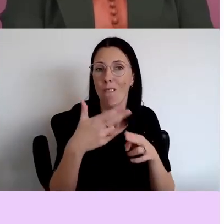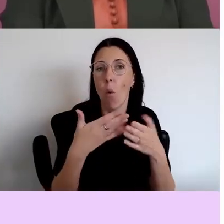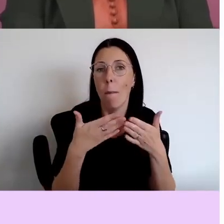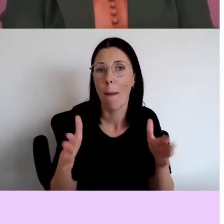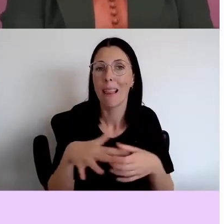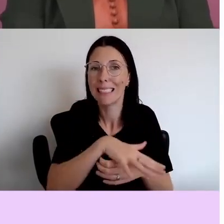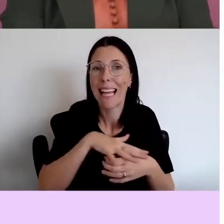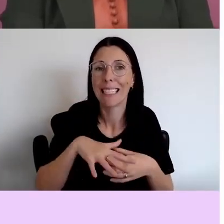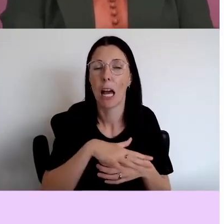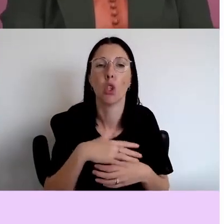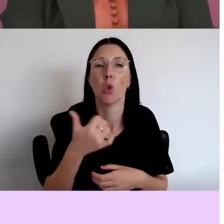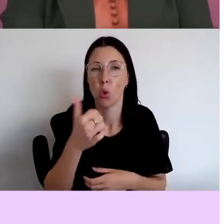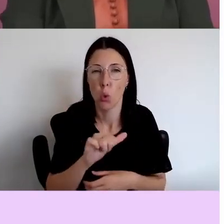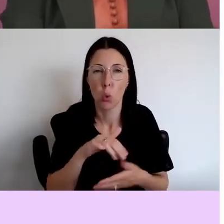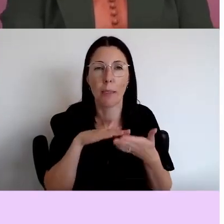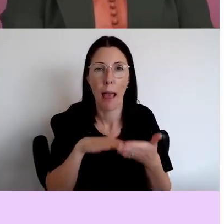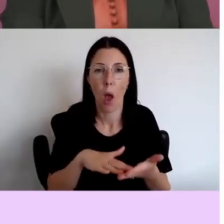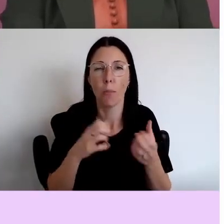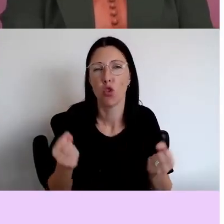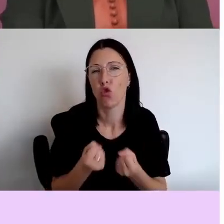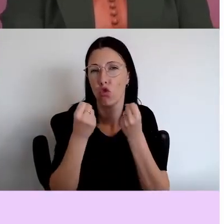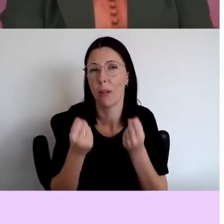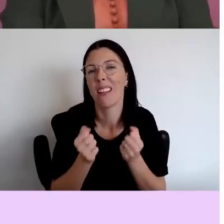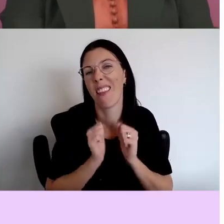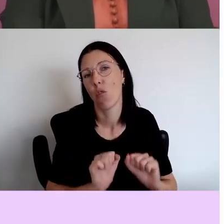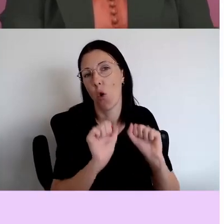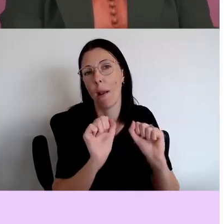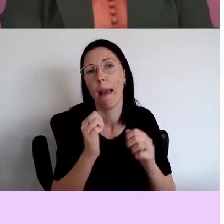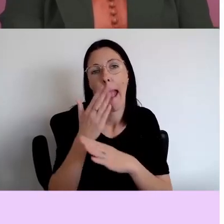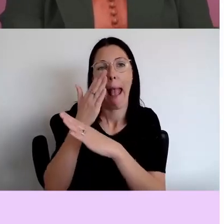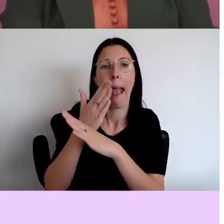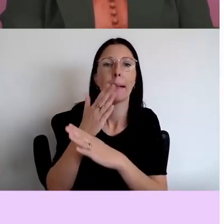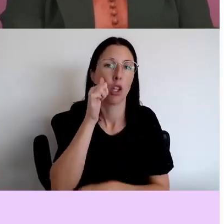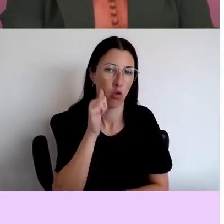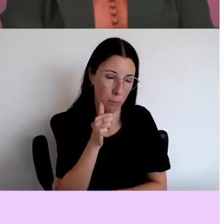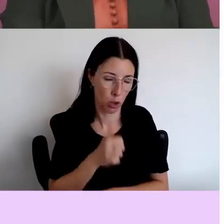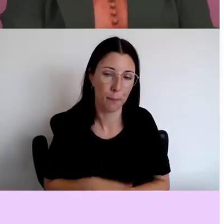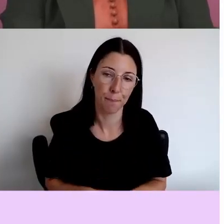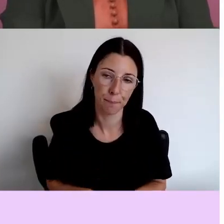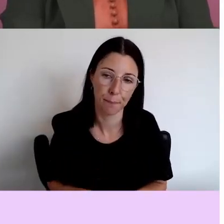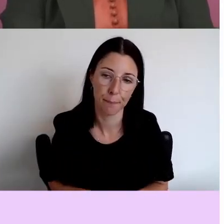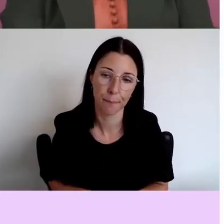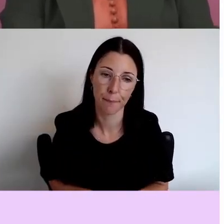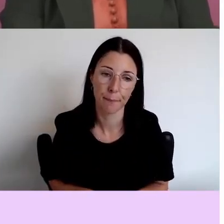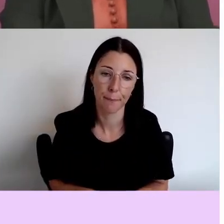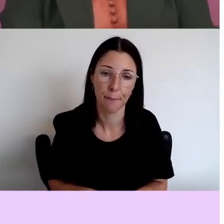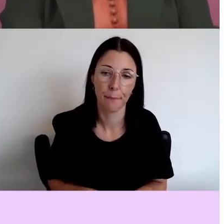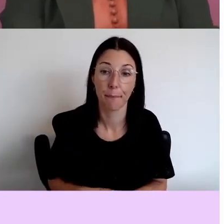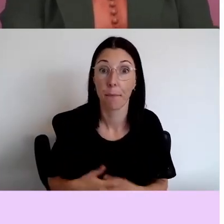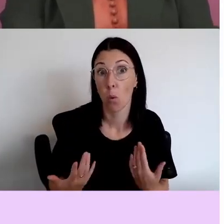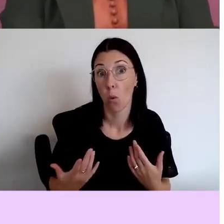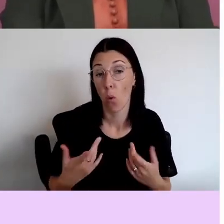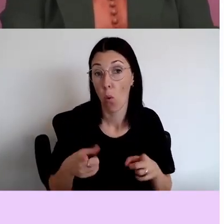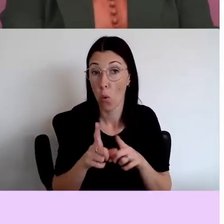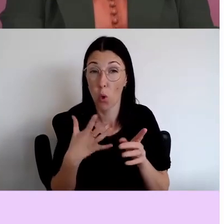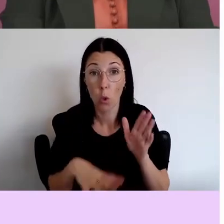to build and strengthen their own corruption resistance. And I'll just also take the opportunity to mention that there is